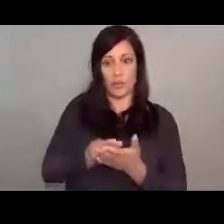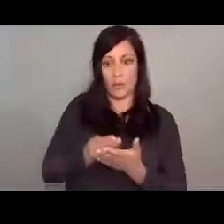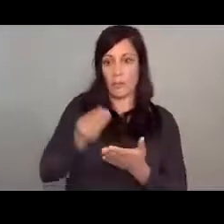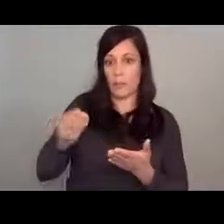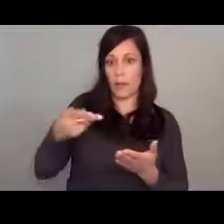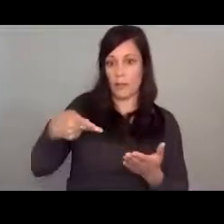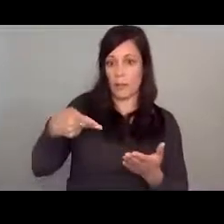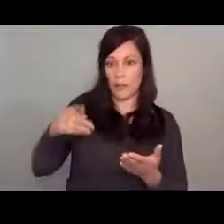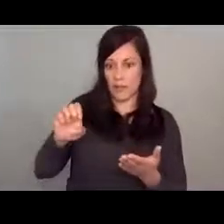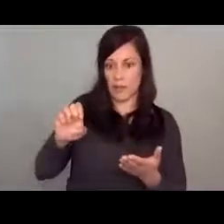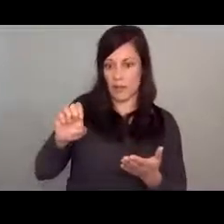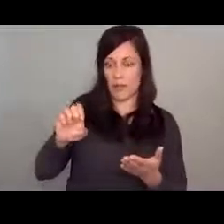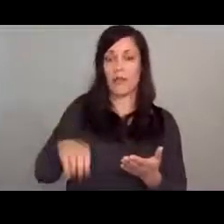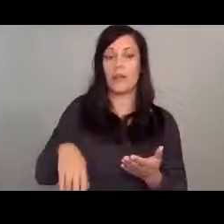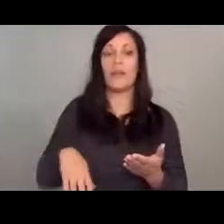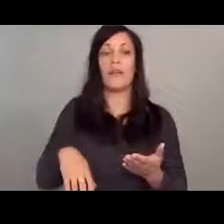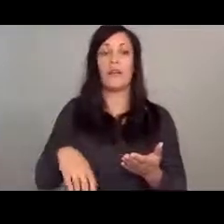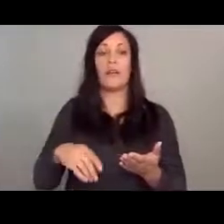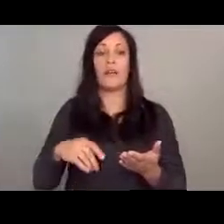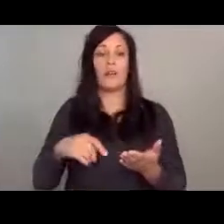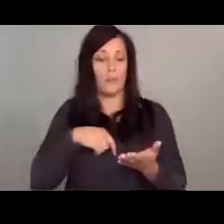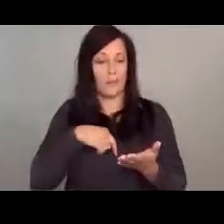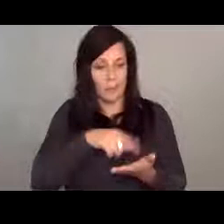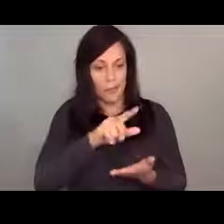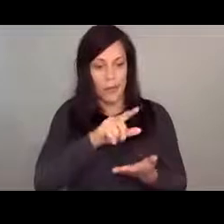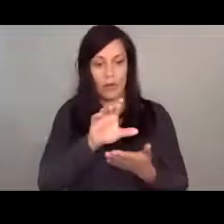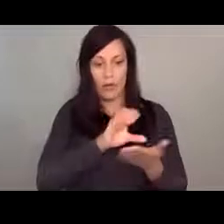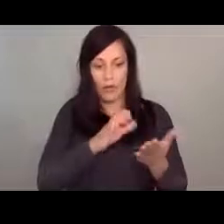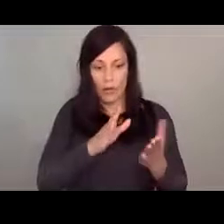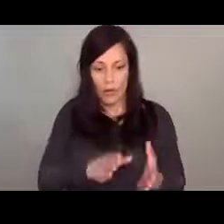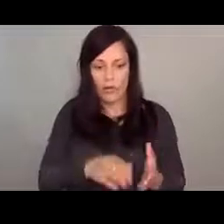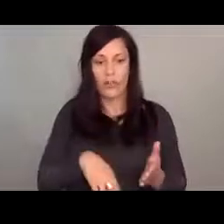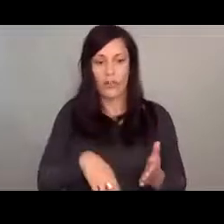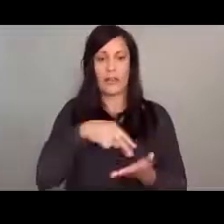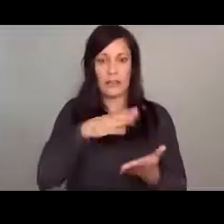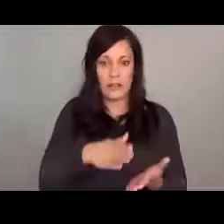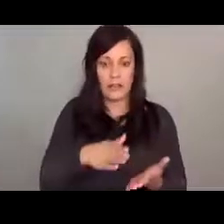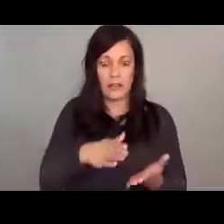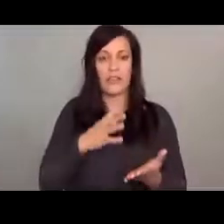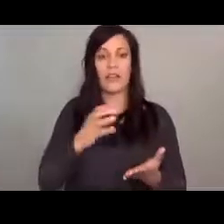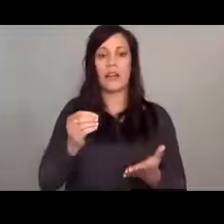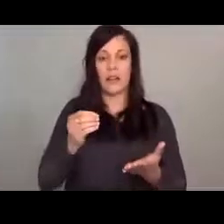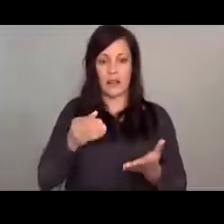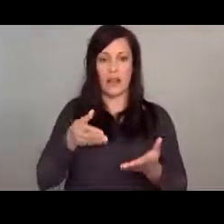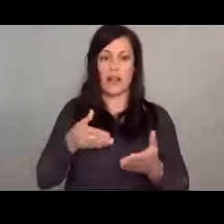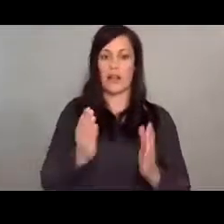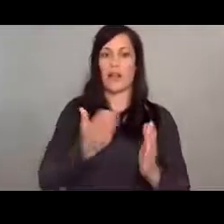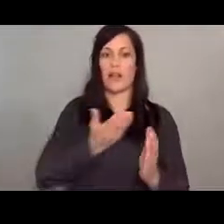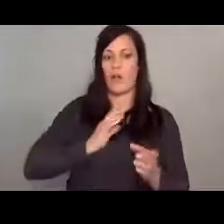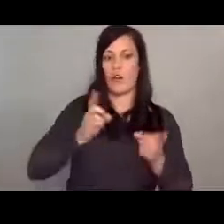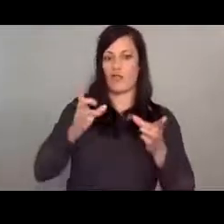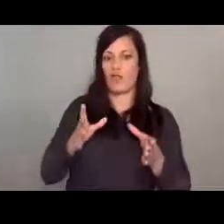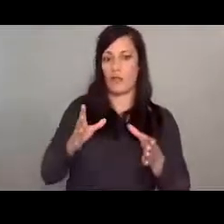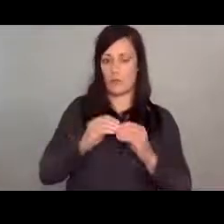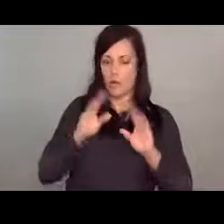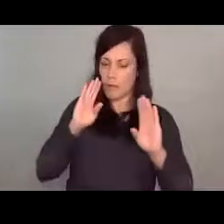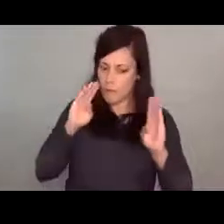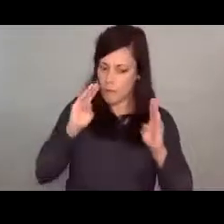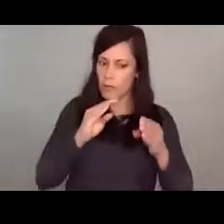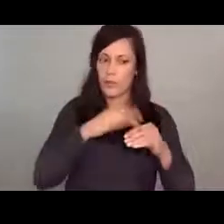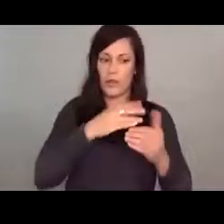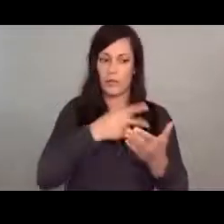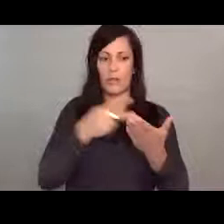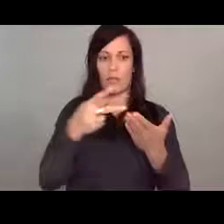last year, to pay our choreographers and dancers, and to allow our directors' efforts to be more fully focused on the programming